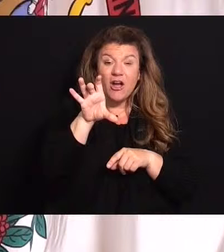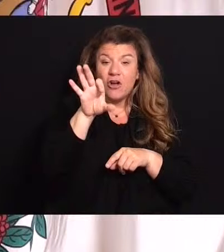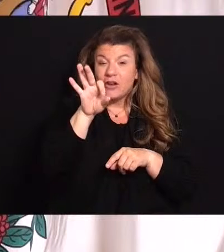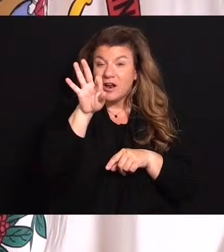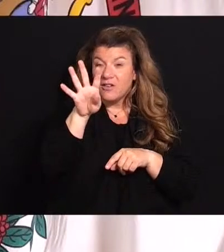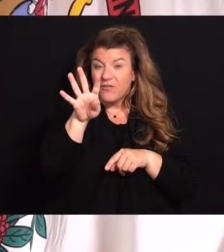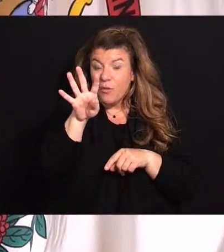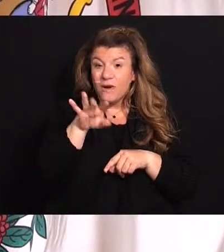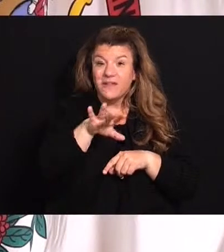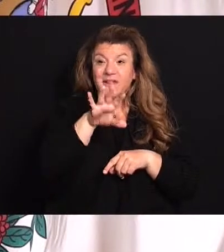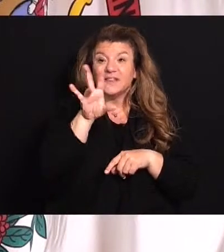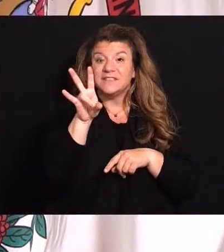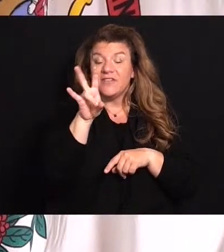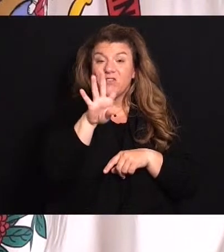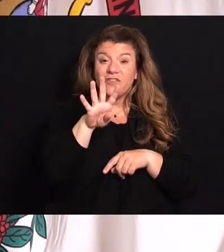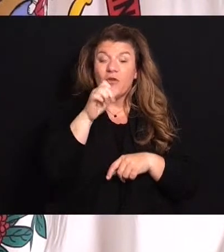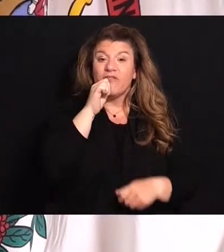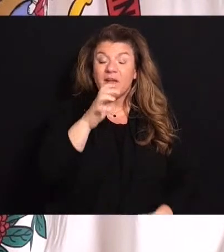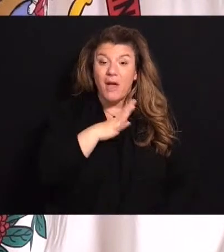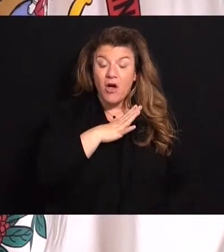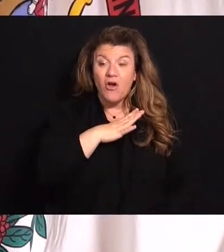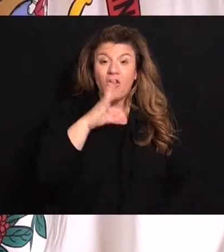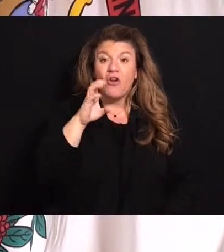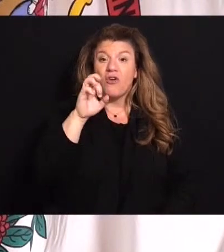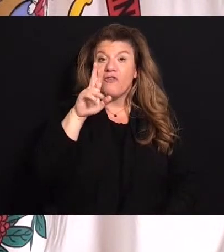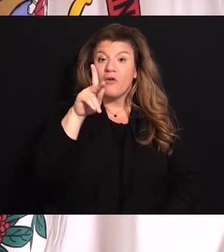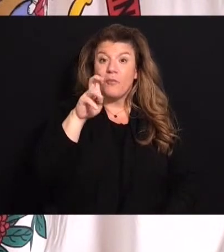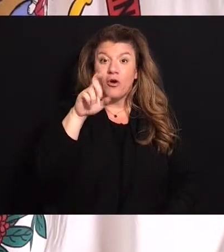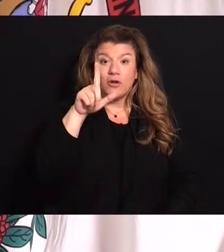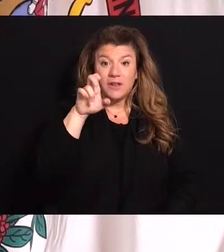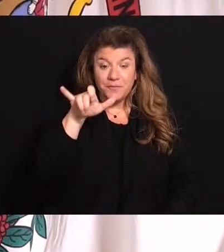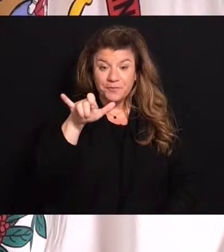6,894th death is a 74-year-old female from Berkeley County.